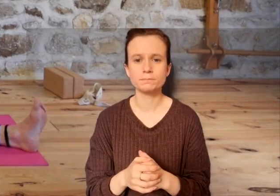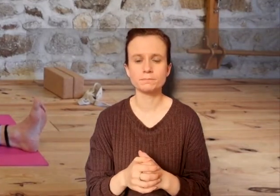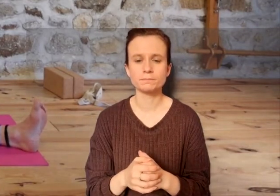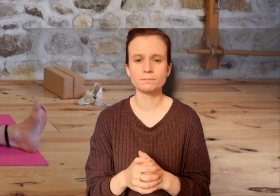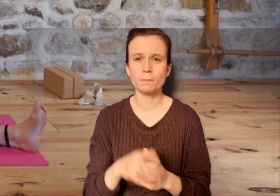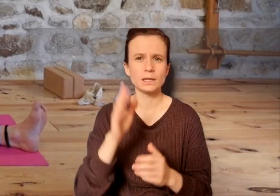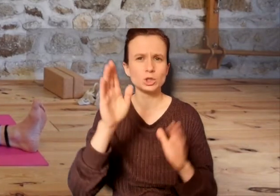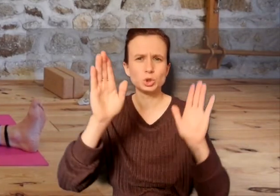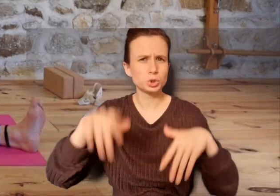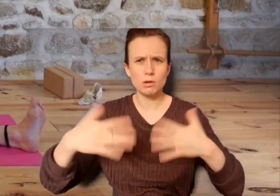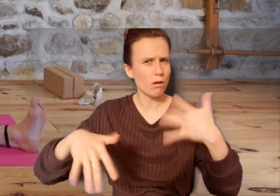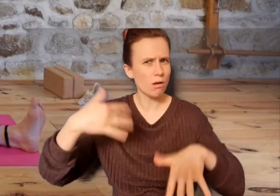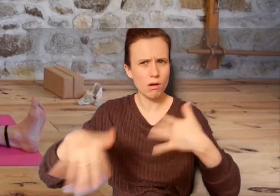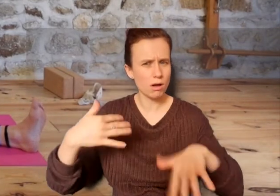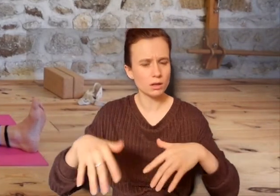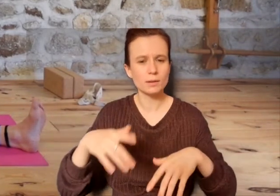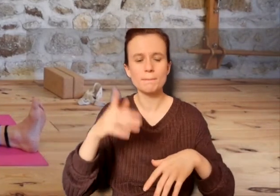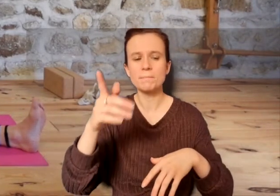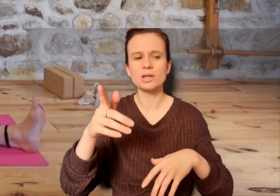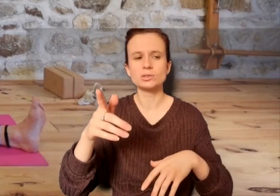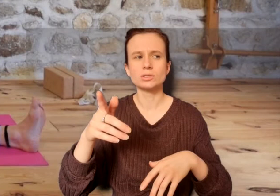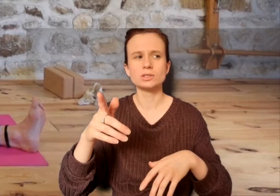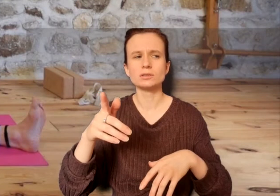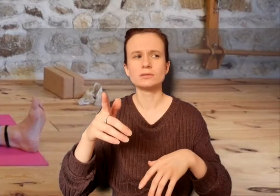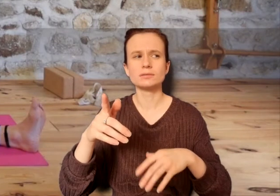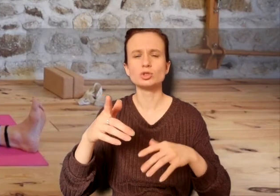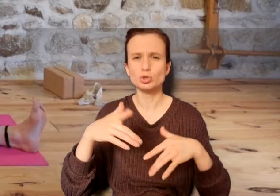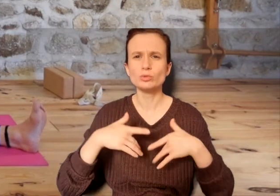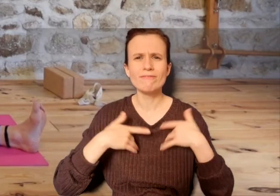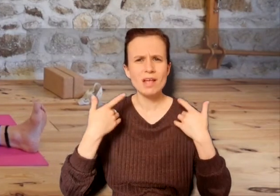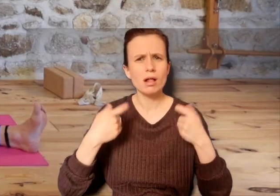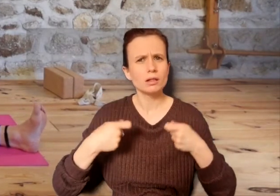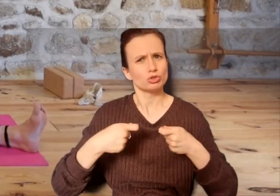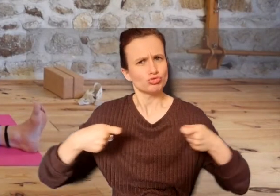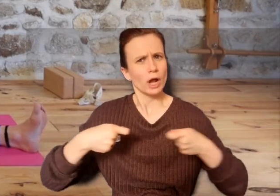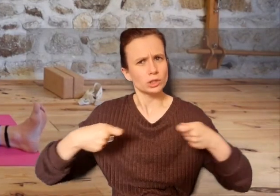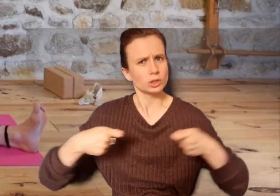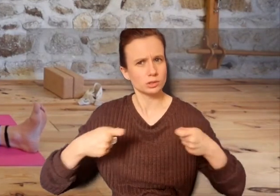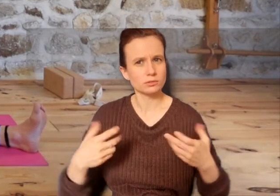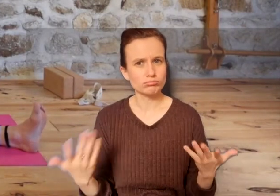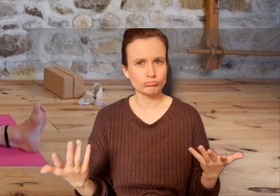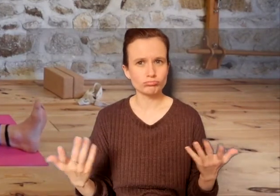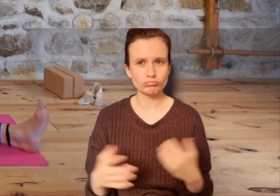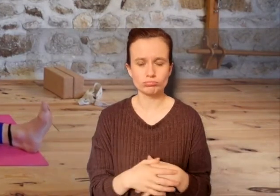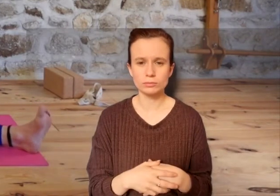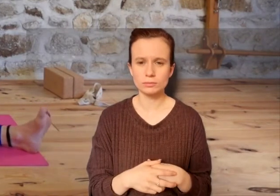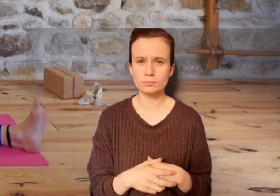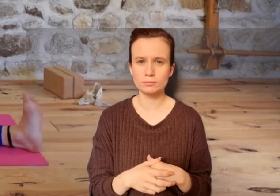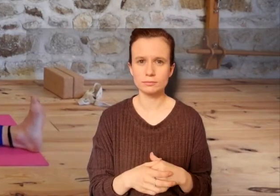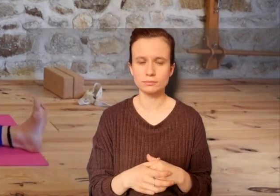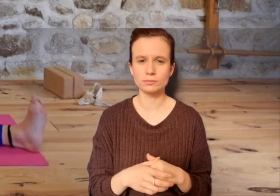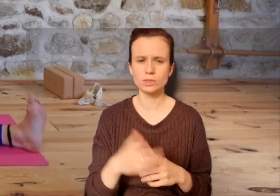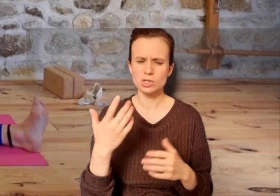thighs. Yeah, it shouldn't hurt, but it shouldn't be a terribly comfortable position to be in,